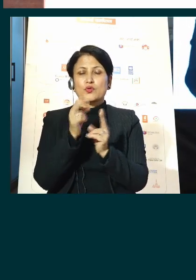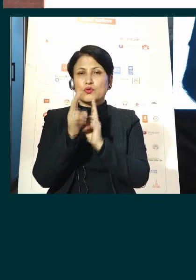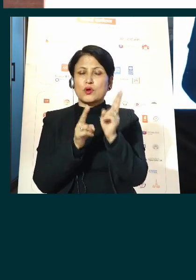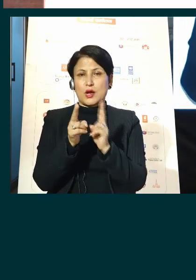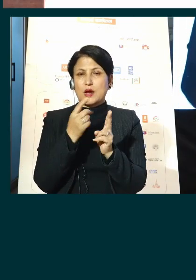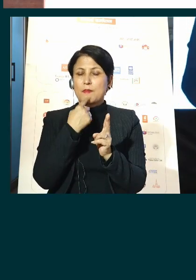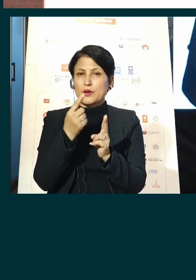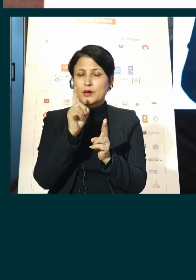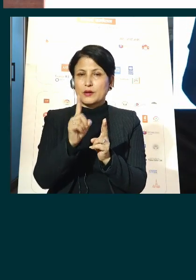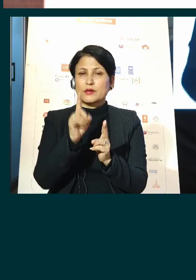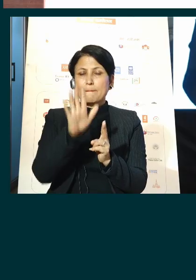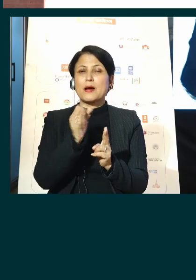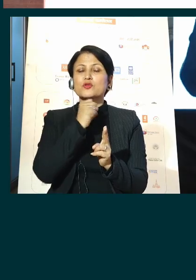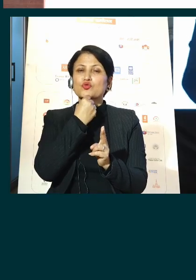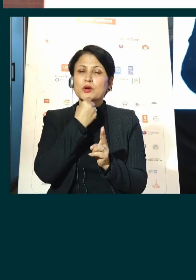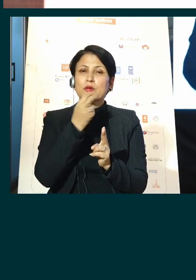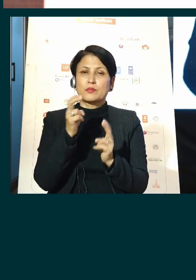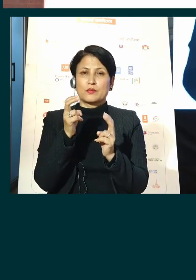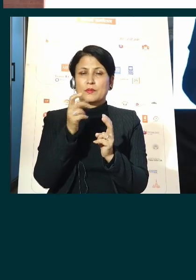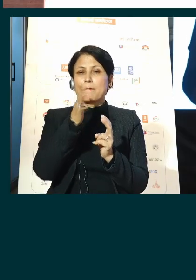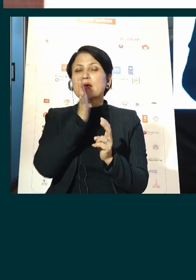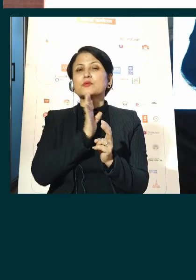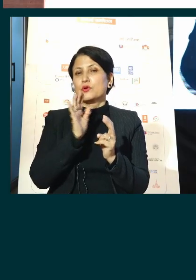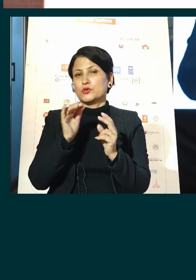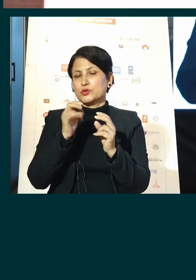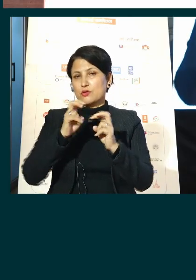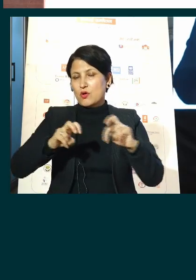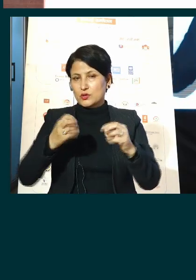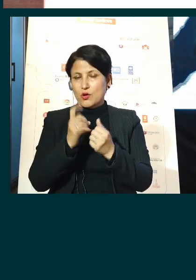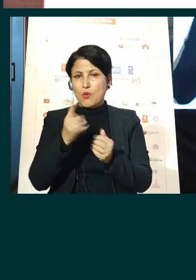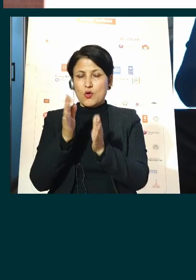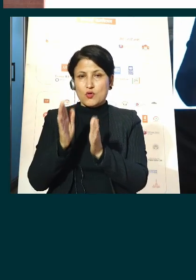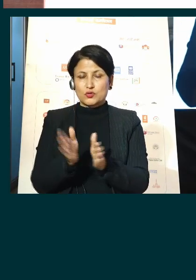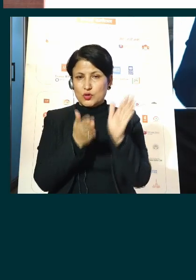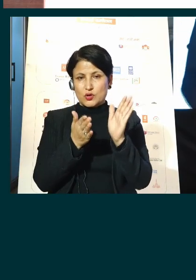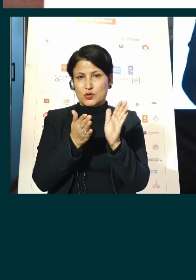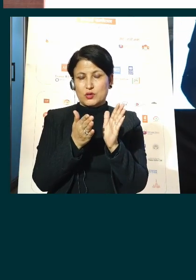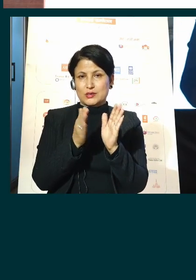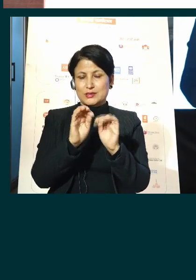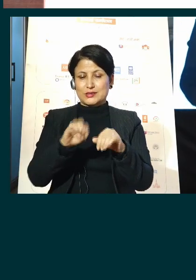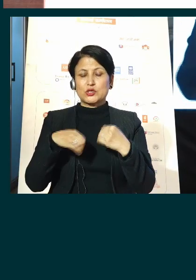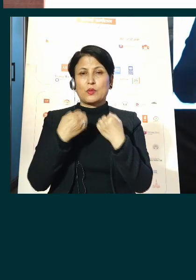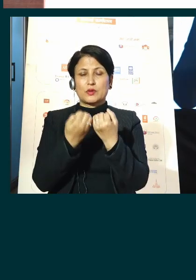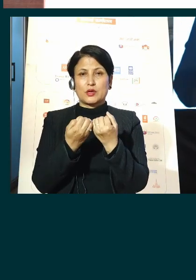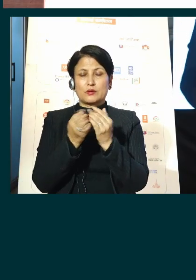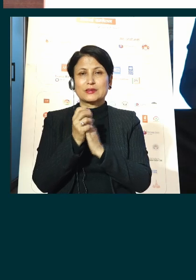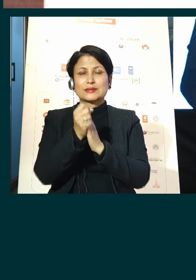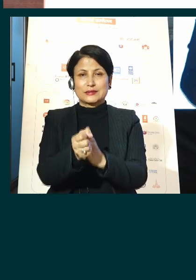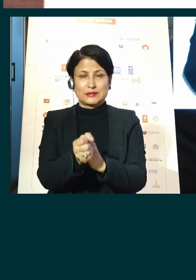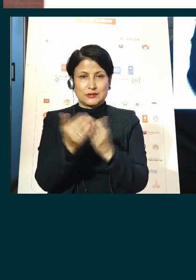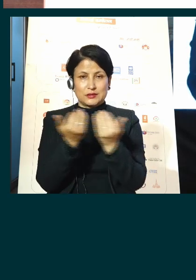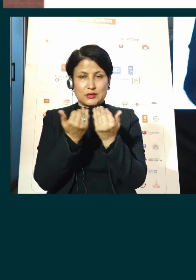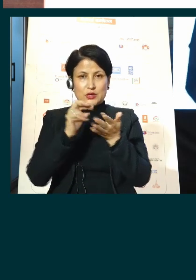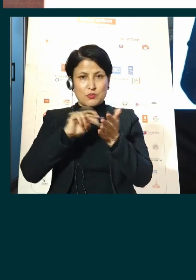of a 5-year study. This is a 5-year co-design, community-led project in mid and far west Nepal.